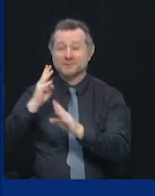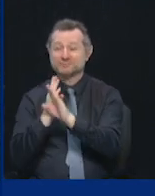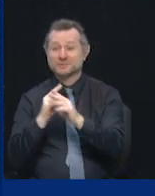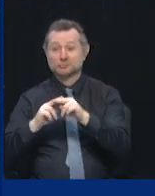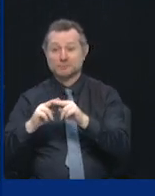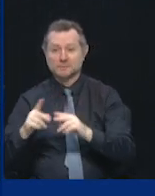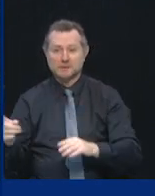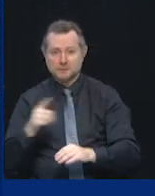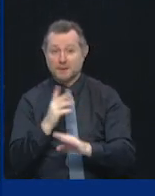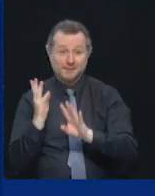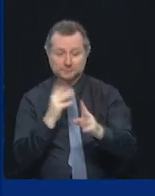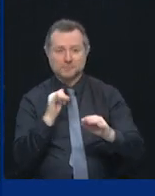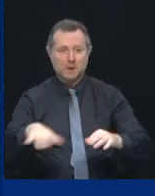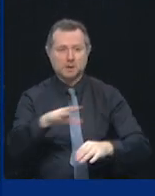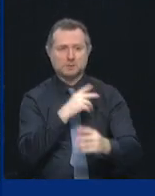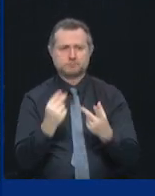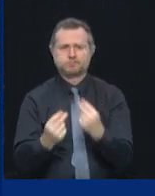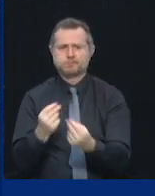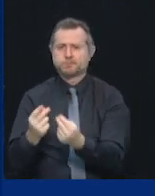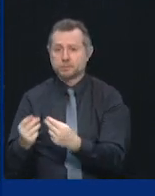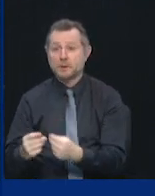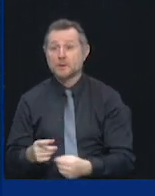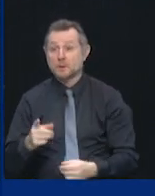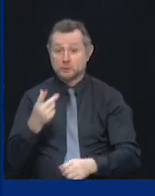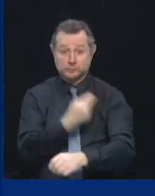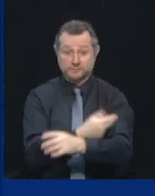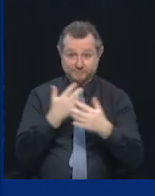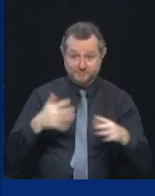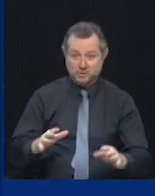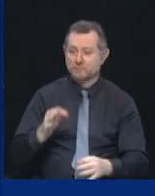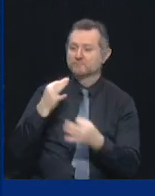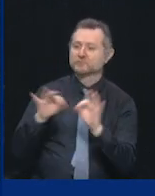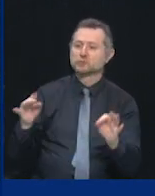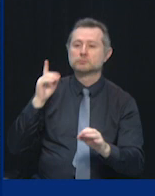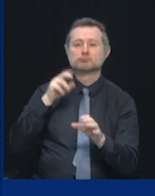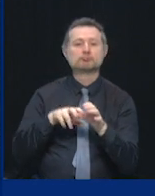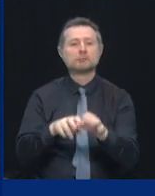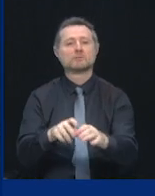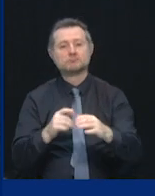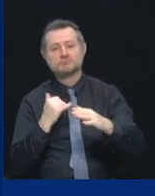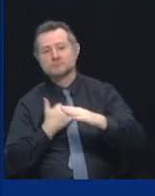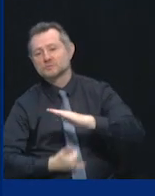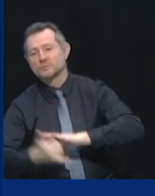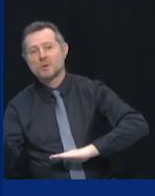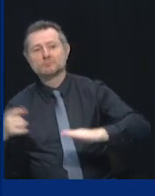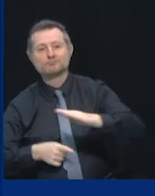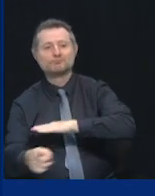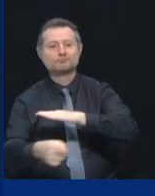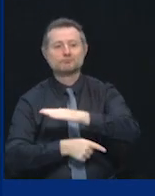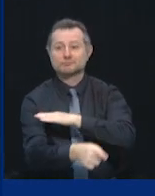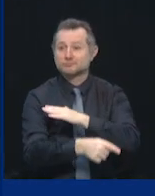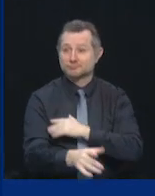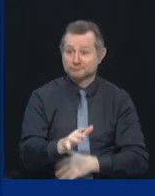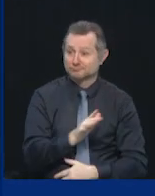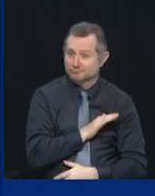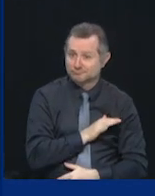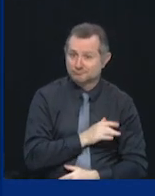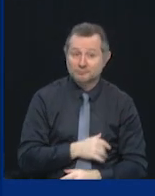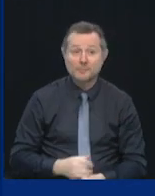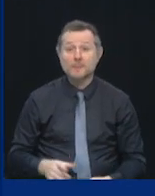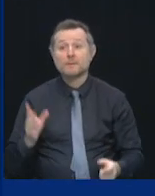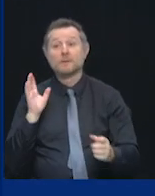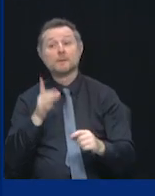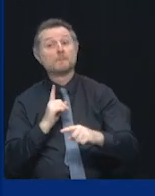Get a shot and take a free ride on the MTA. You get a free